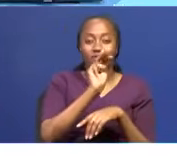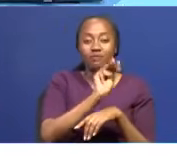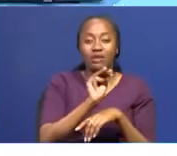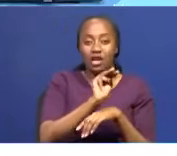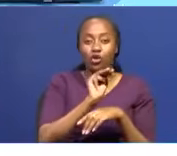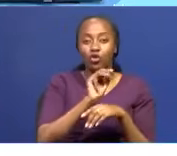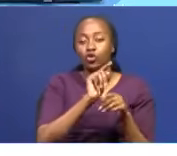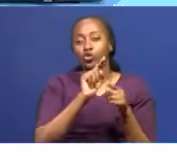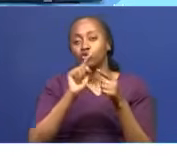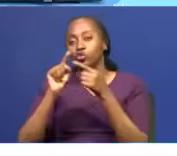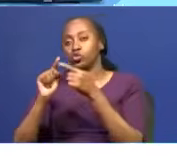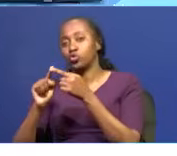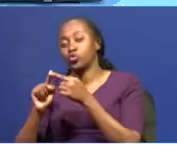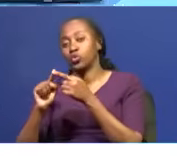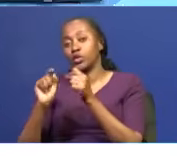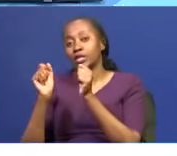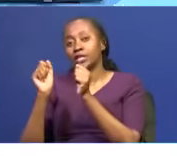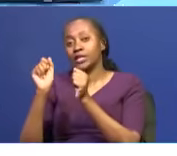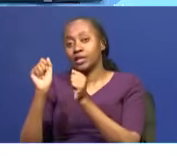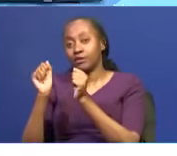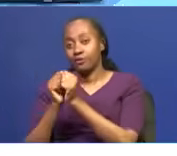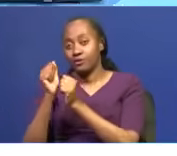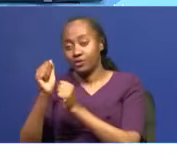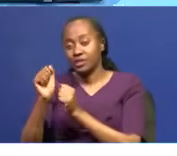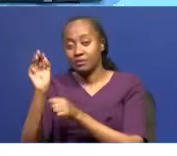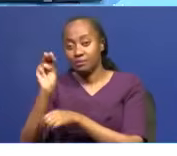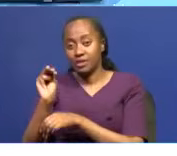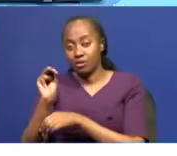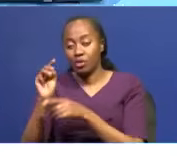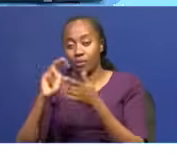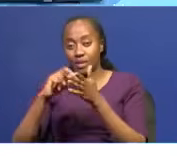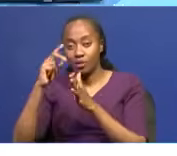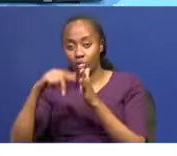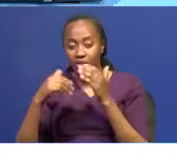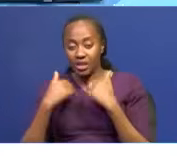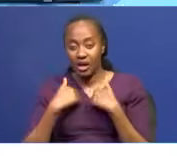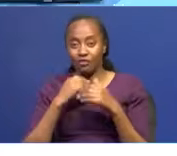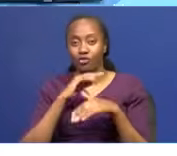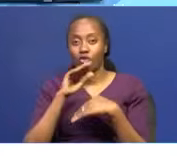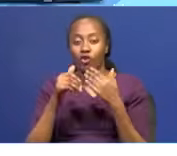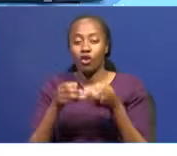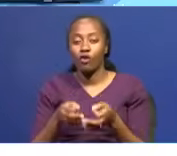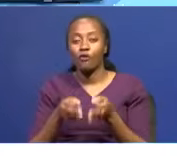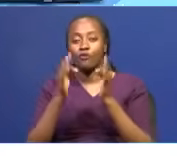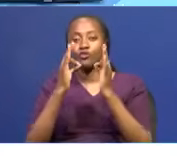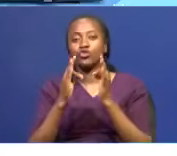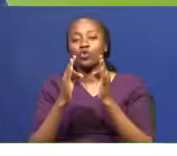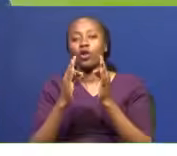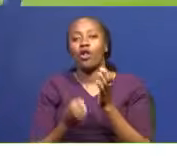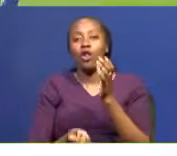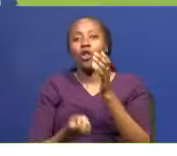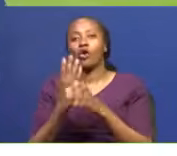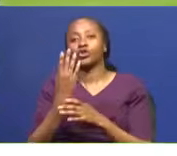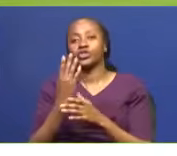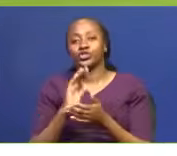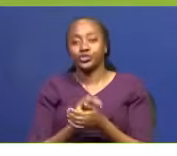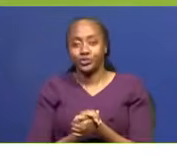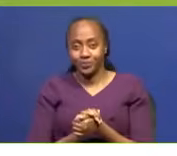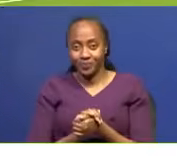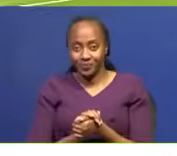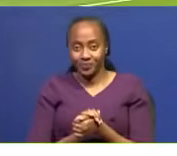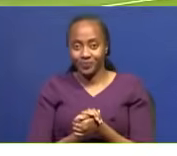shillings to 20 million shillings. This was confirmed Tuesday morning following the official launch of the new season.